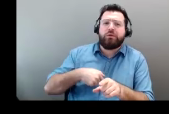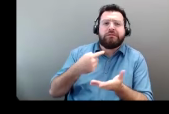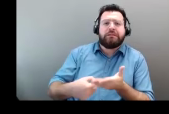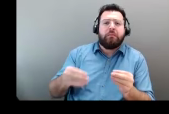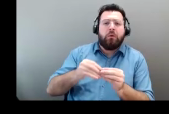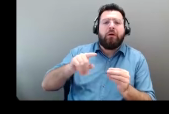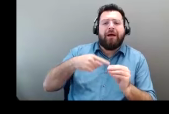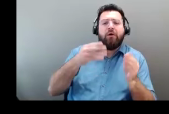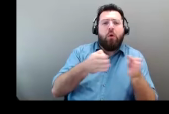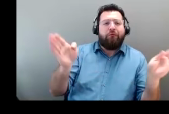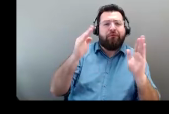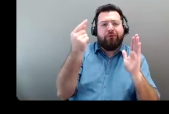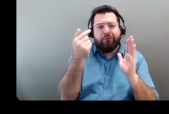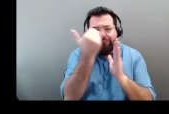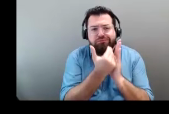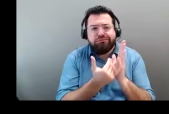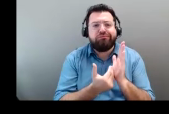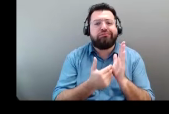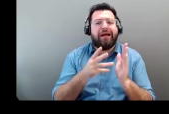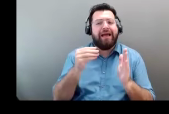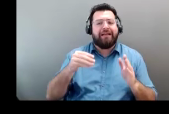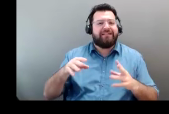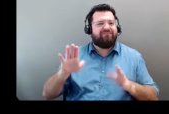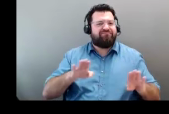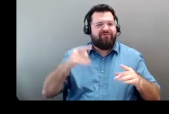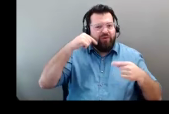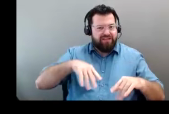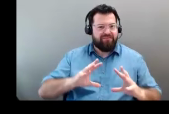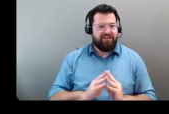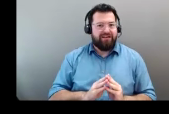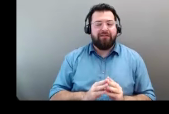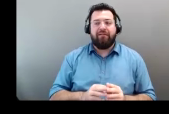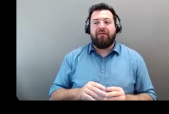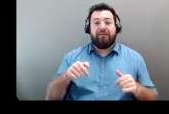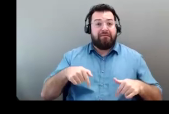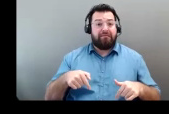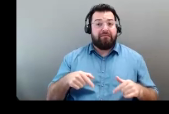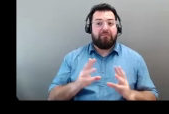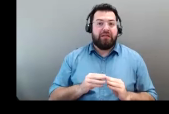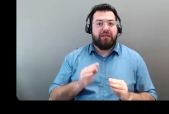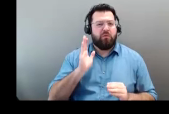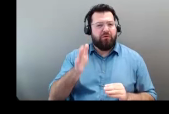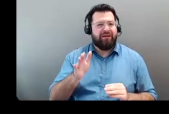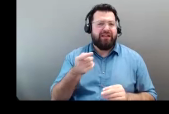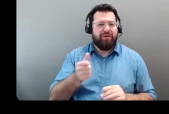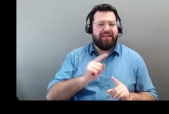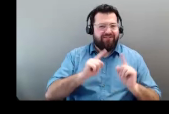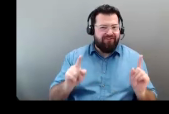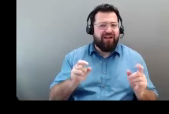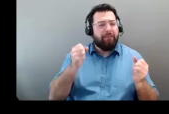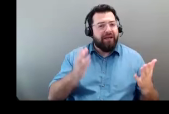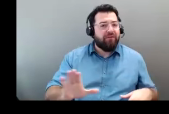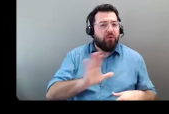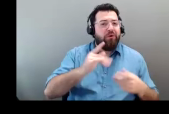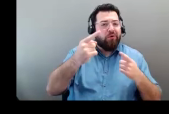overview and etiquette. But one thing that we're doing things a little bit different this time. A lot of the things that, a lot of the questions that you have and concerns will